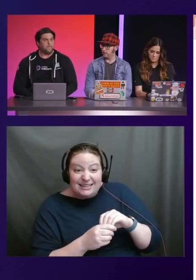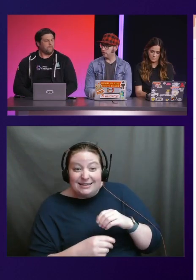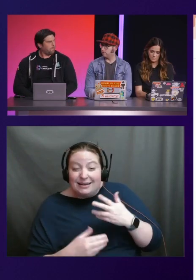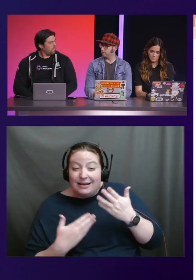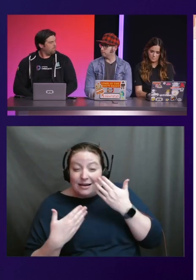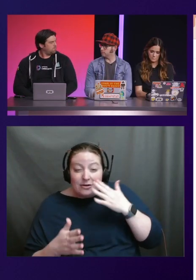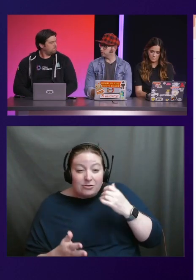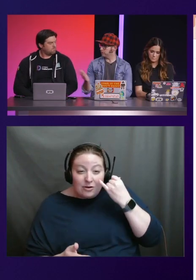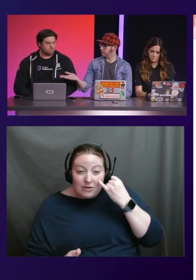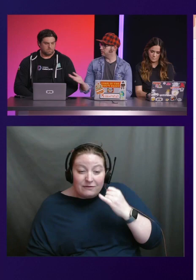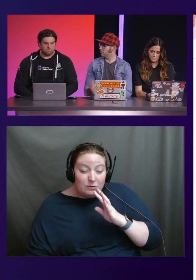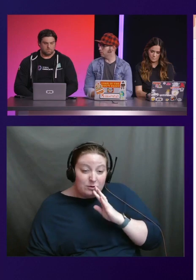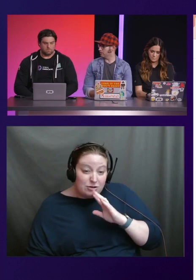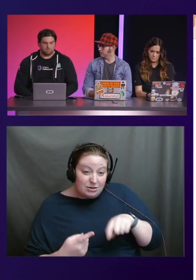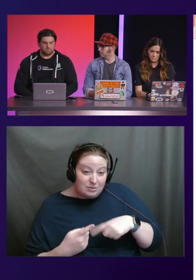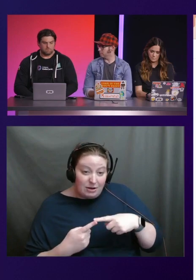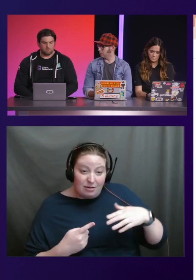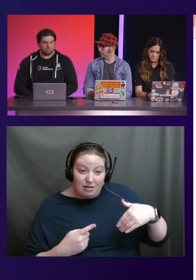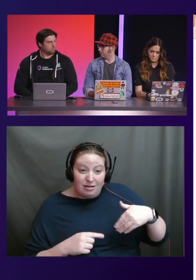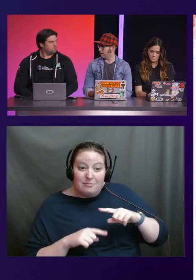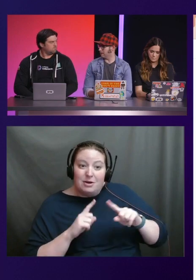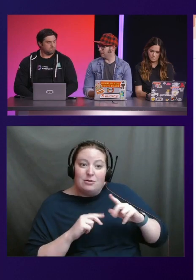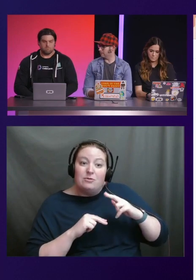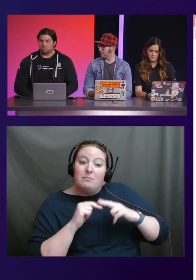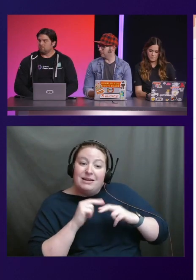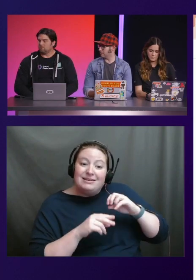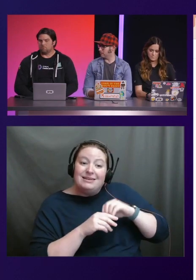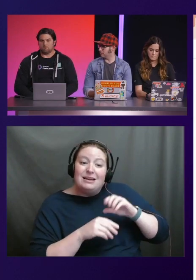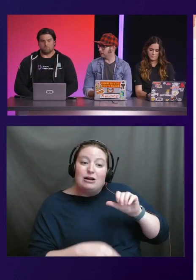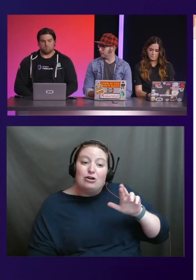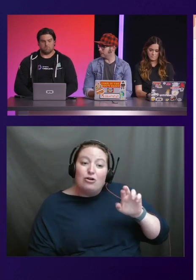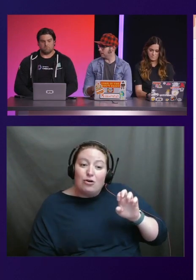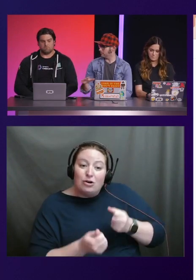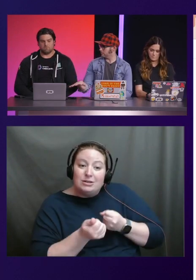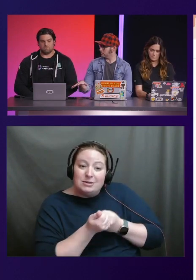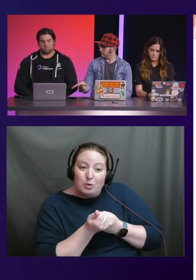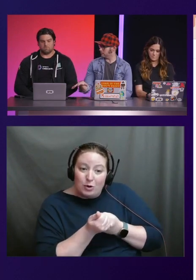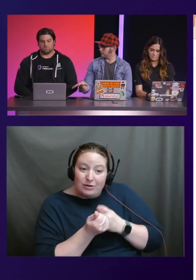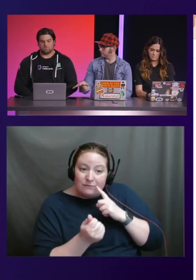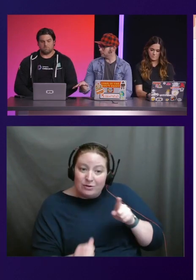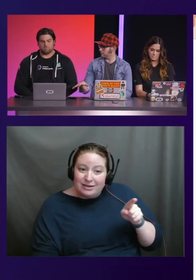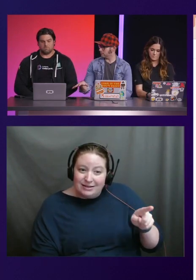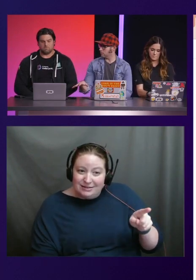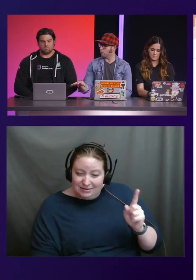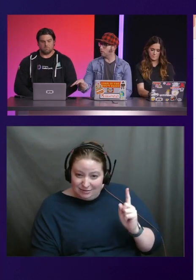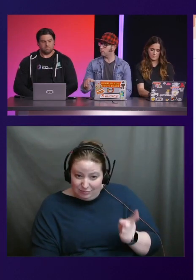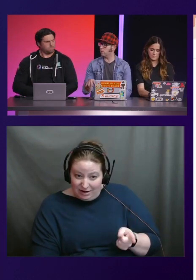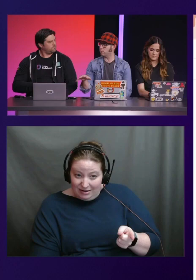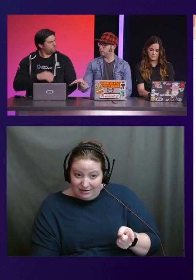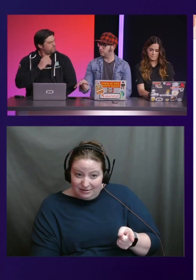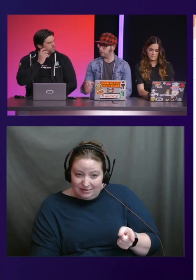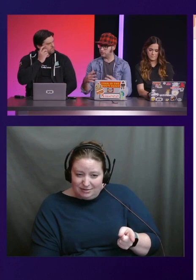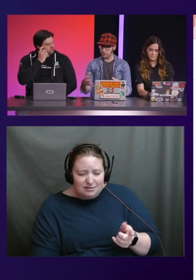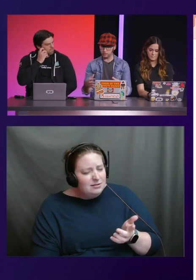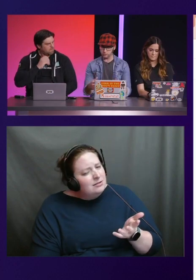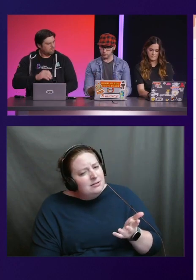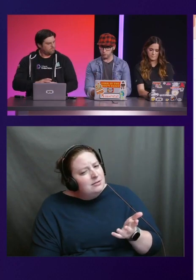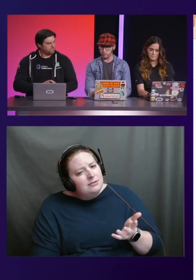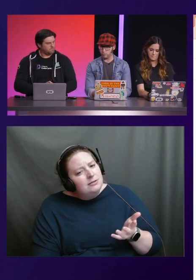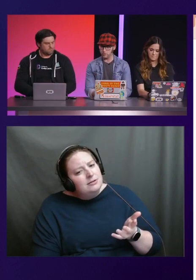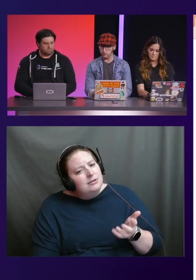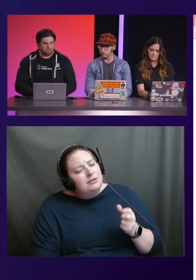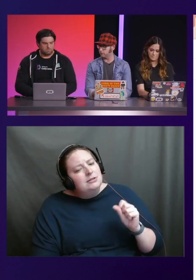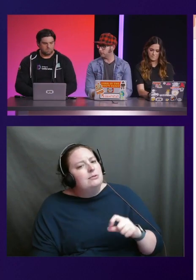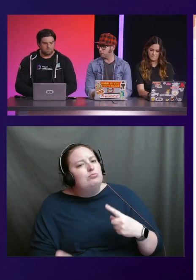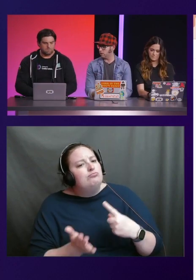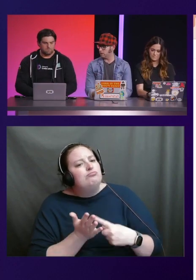yet. You built in CORS support, right, into this construct. Was this, or what was the? Can we talk a little bit more